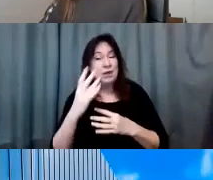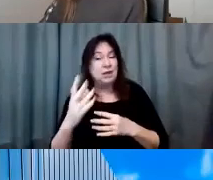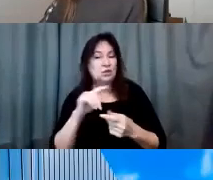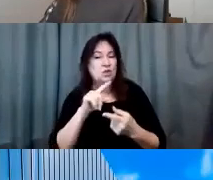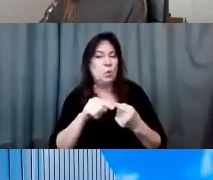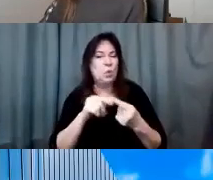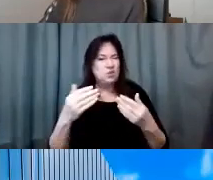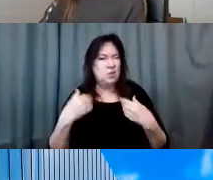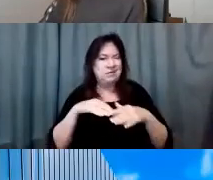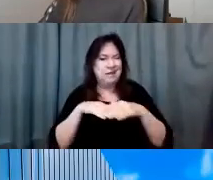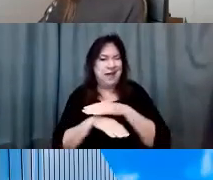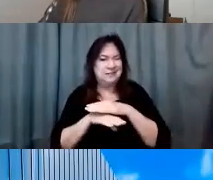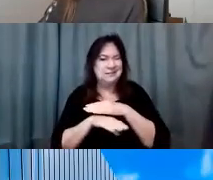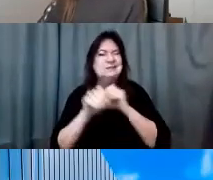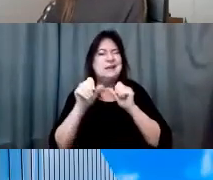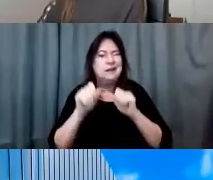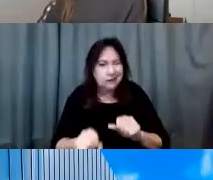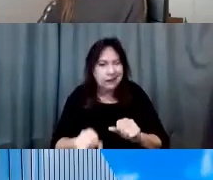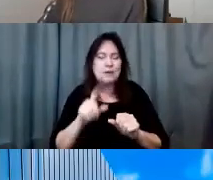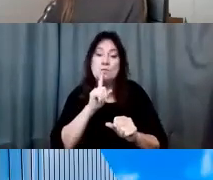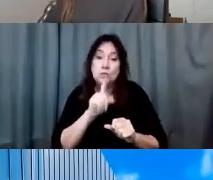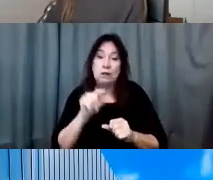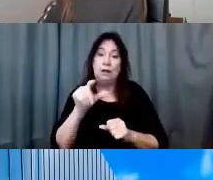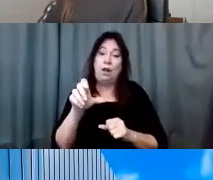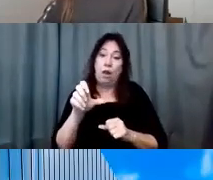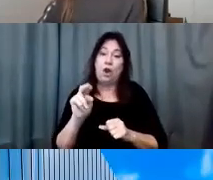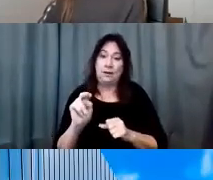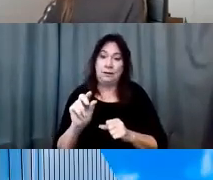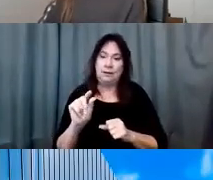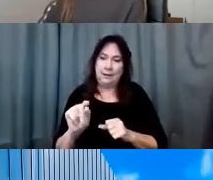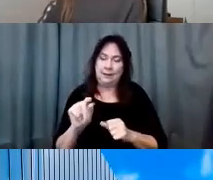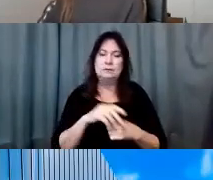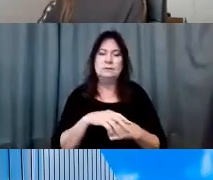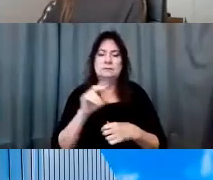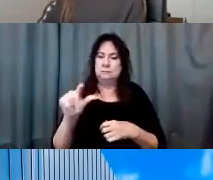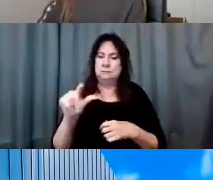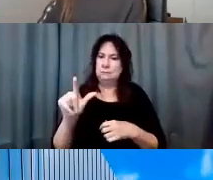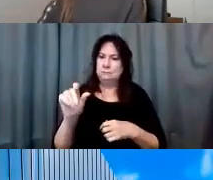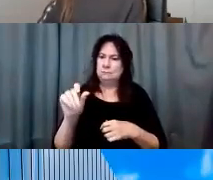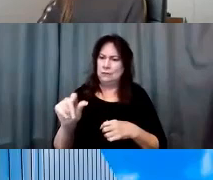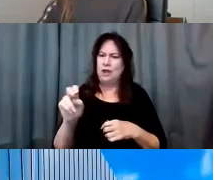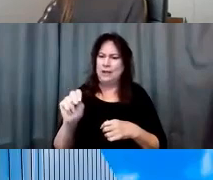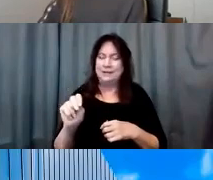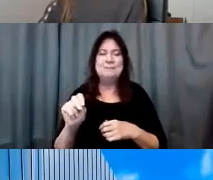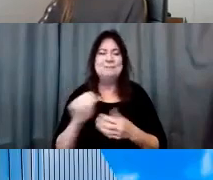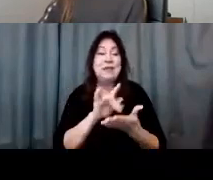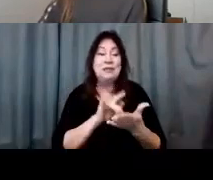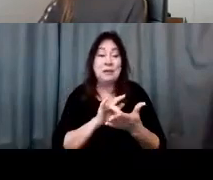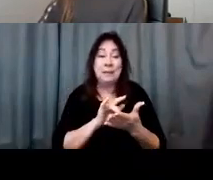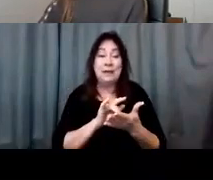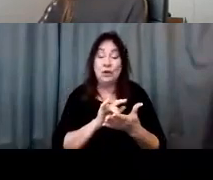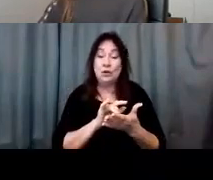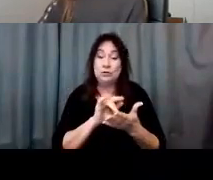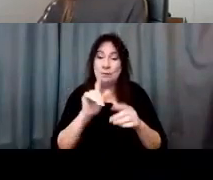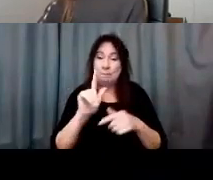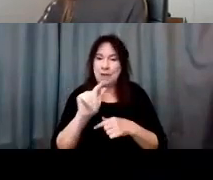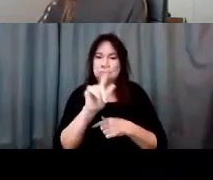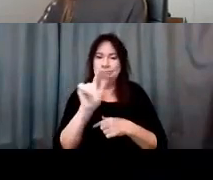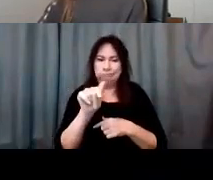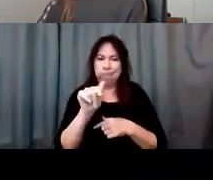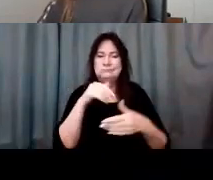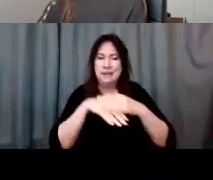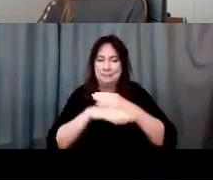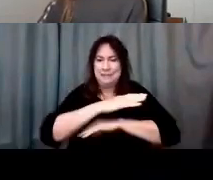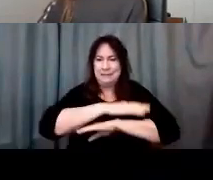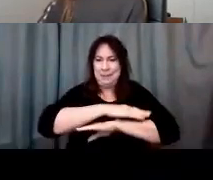have access to login. The middle button on the screen will allow you to log into the platform, and